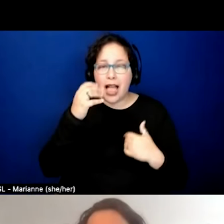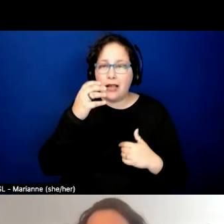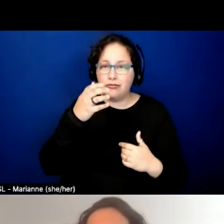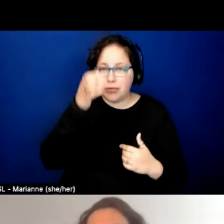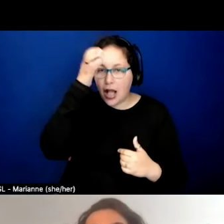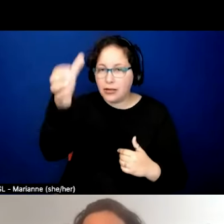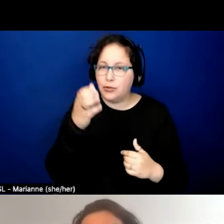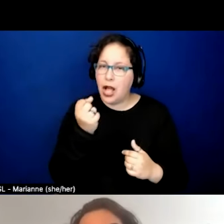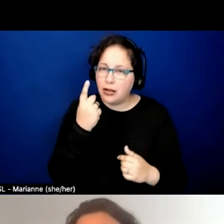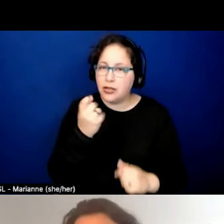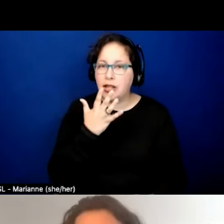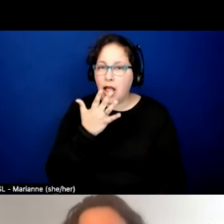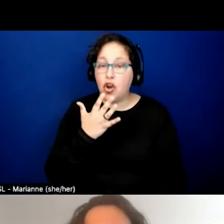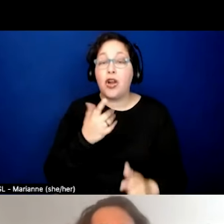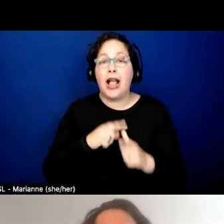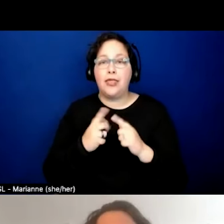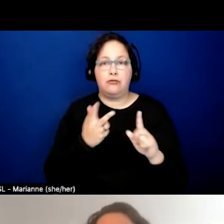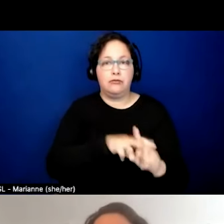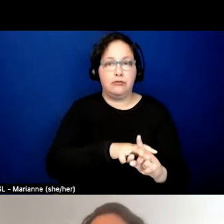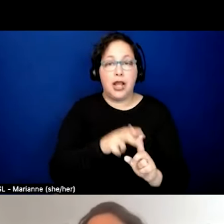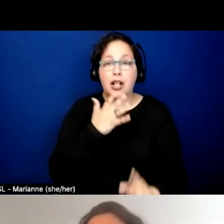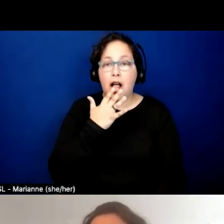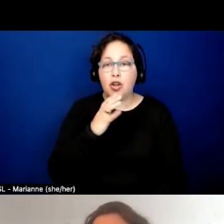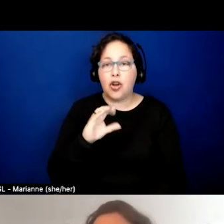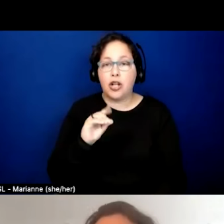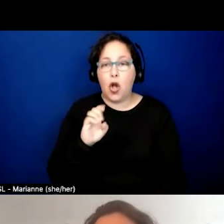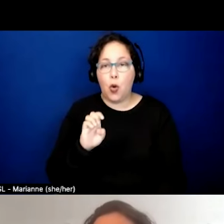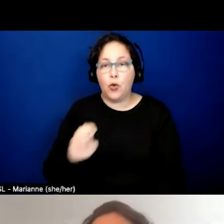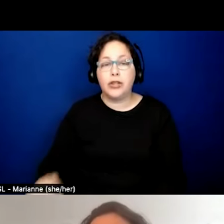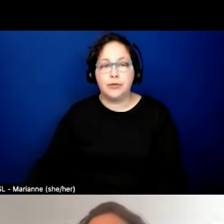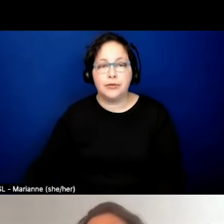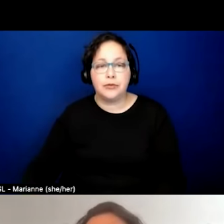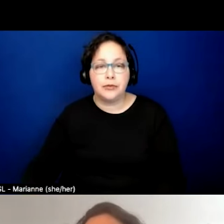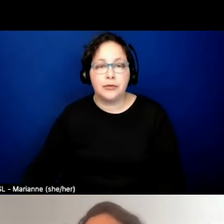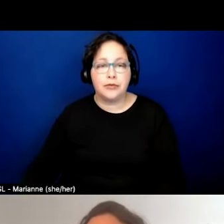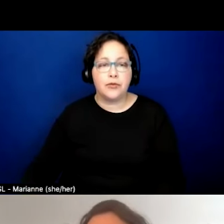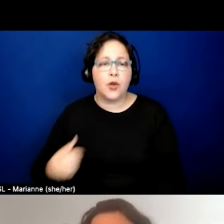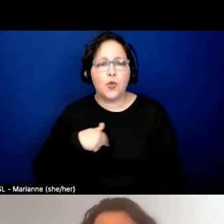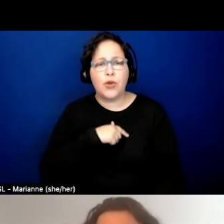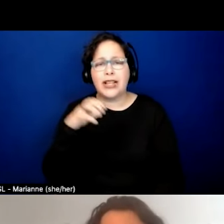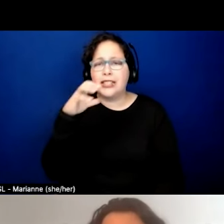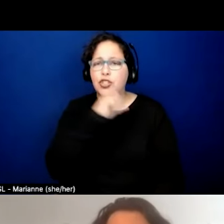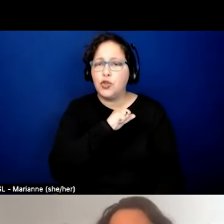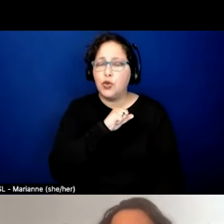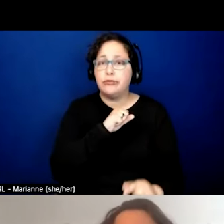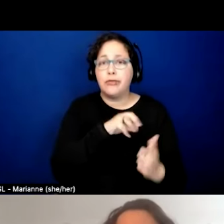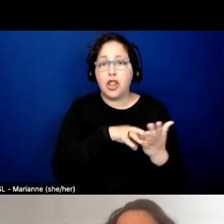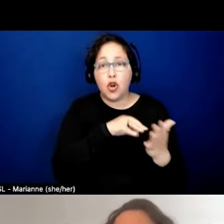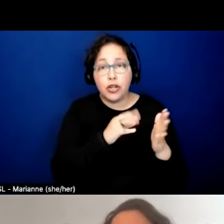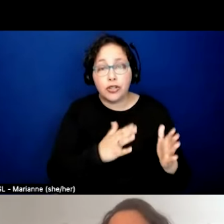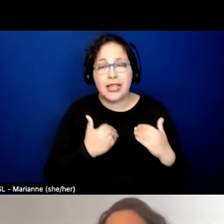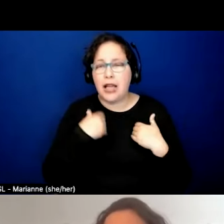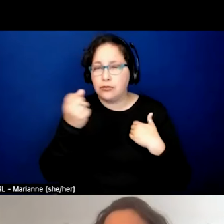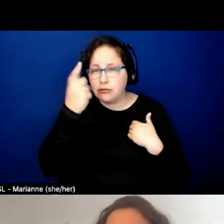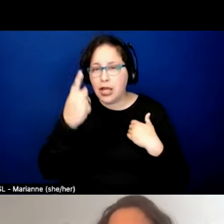an understanding of color codes. We assume that learners have an understanding of basic shapes, that